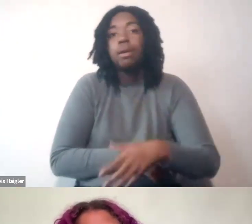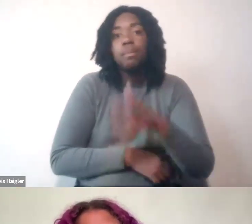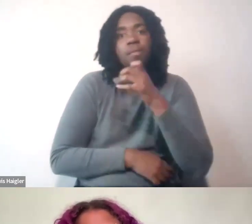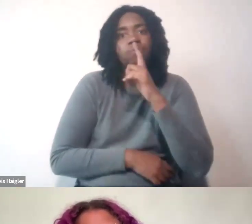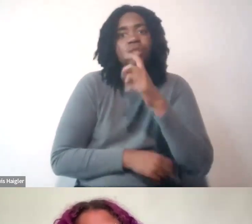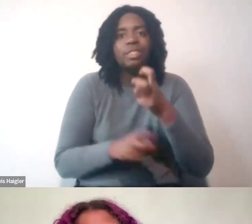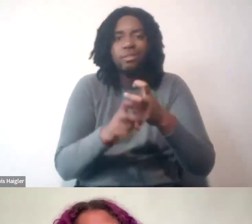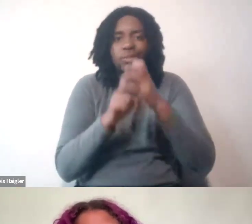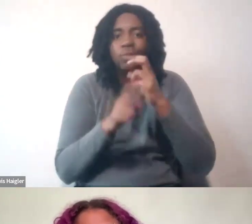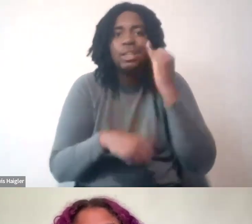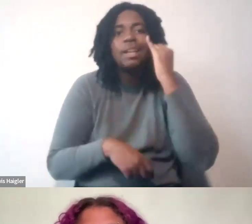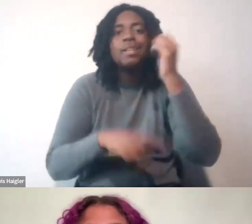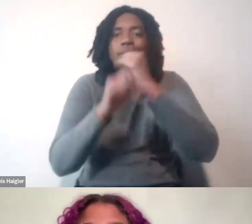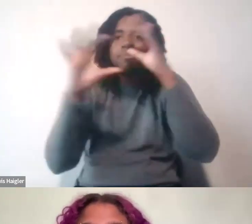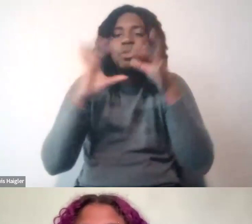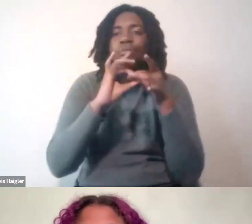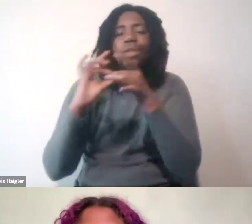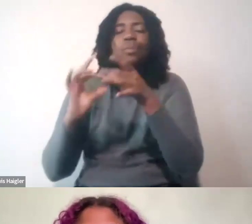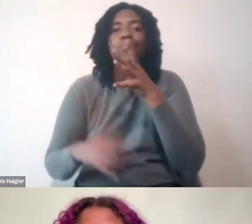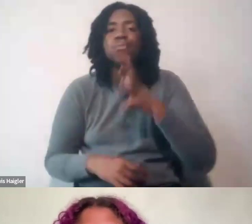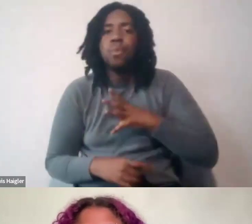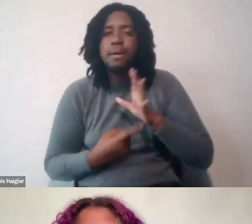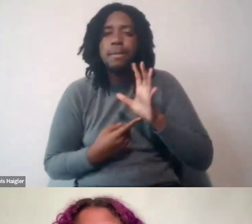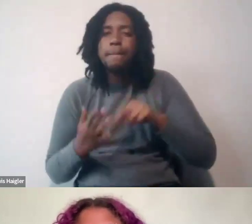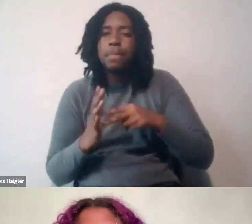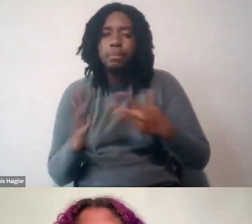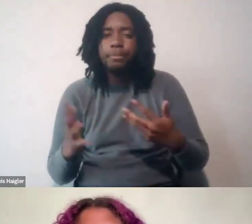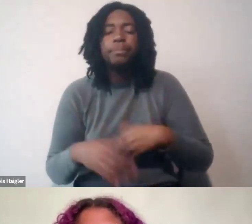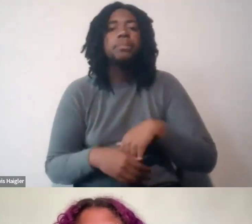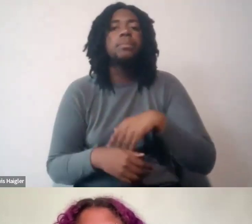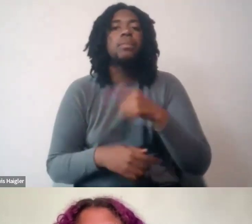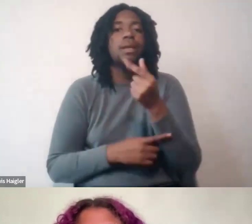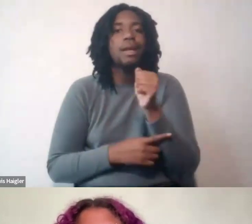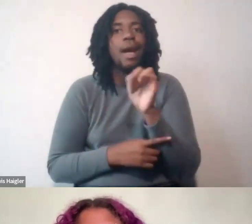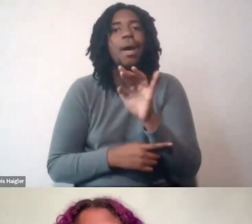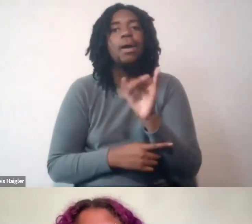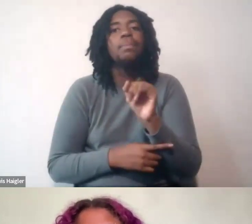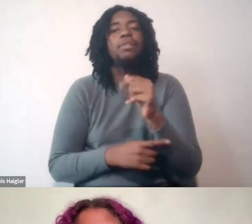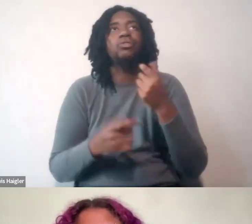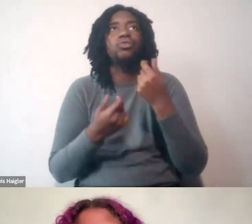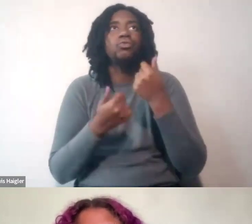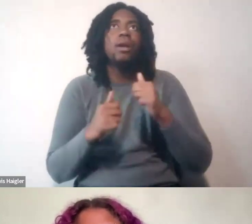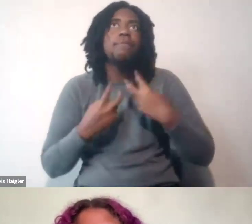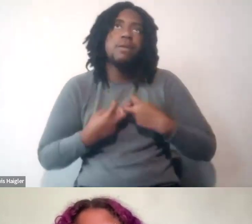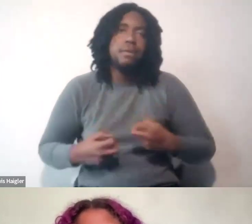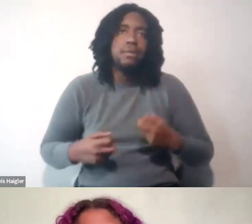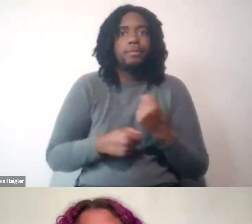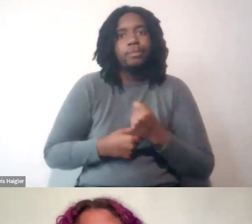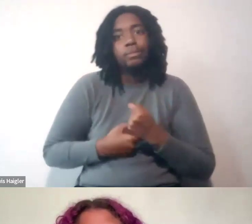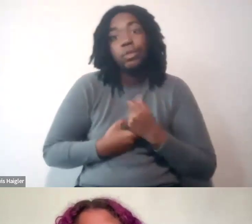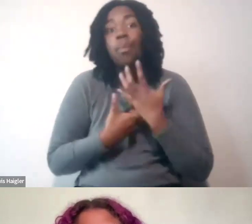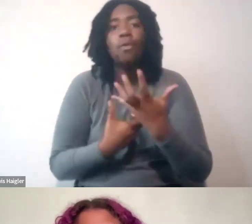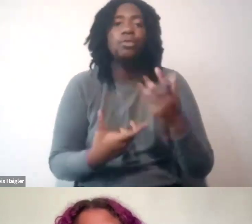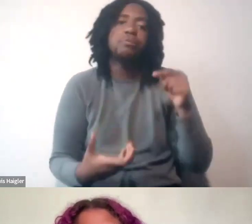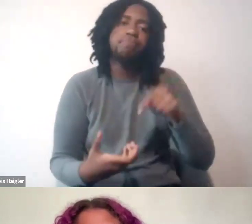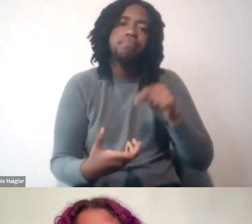means to be a woman. And Gabby tries to find her voice through poetry. And that's ultimately how she's able to figure